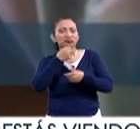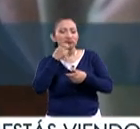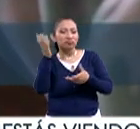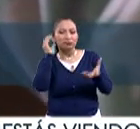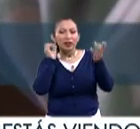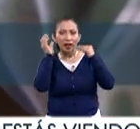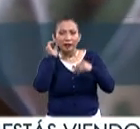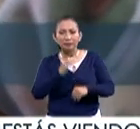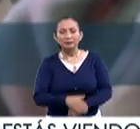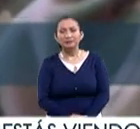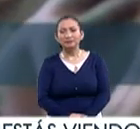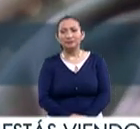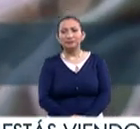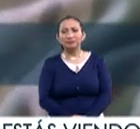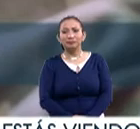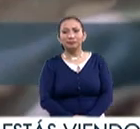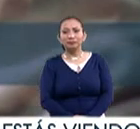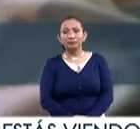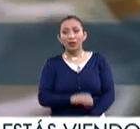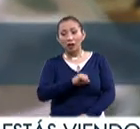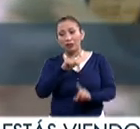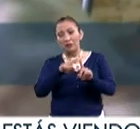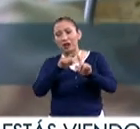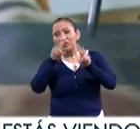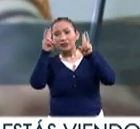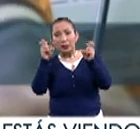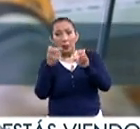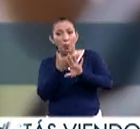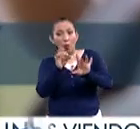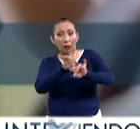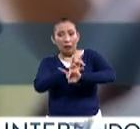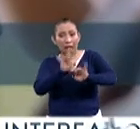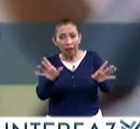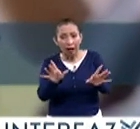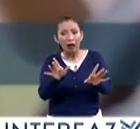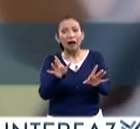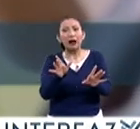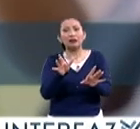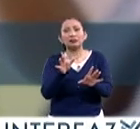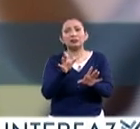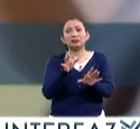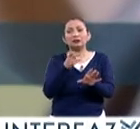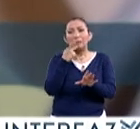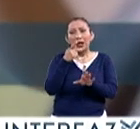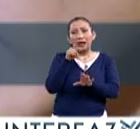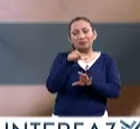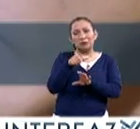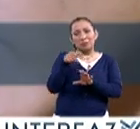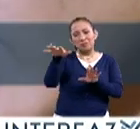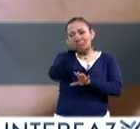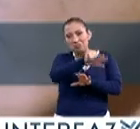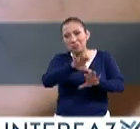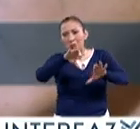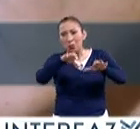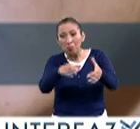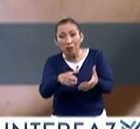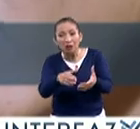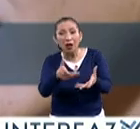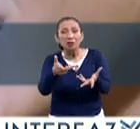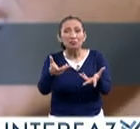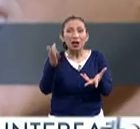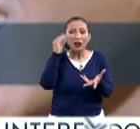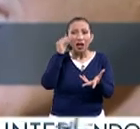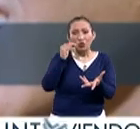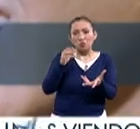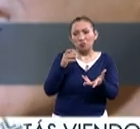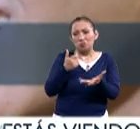phone calls and talking about issues that can be very, very sensitive. But done over the community radio, they will